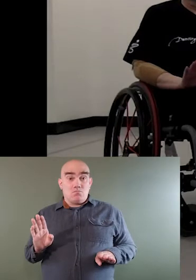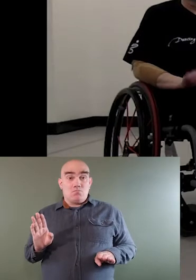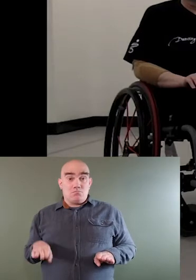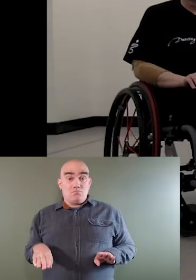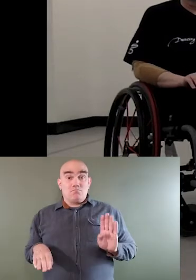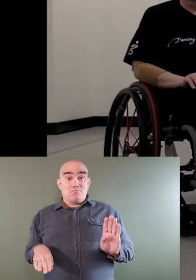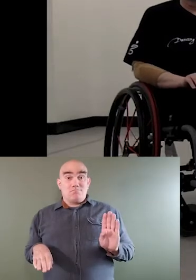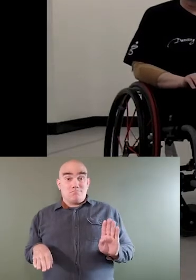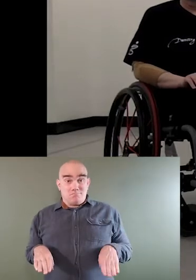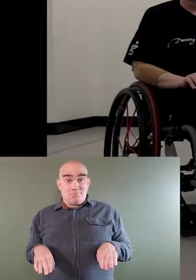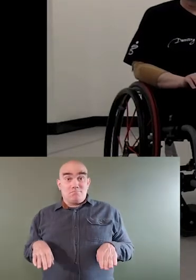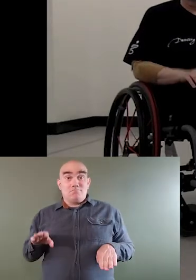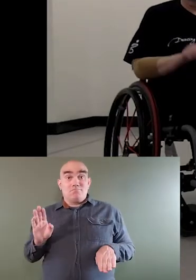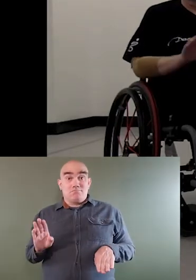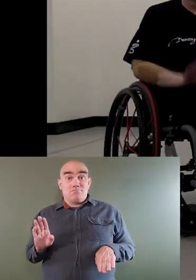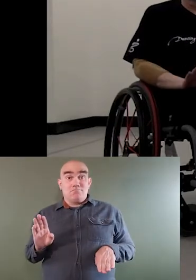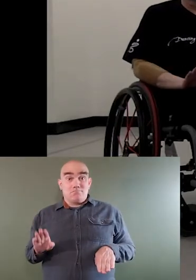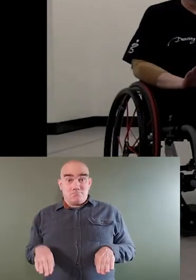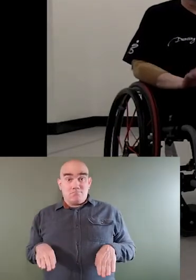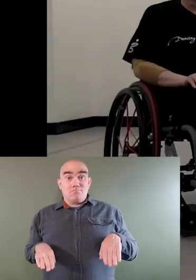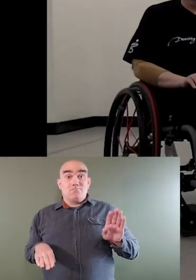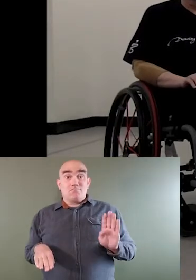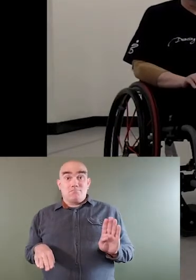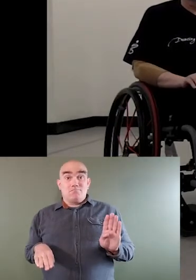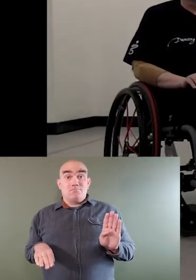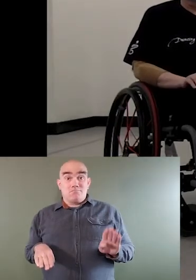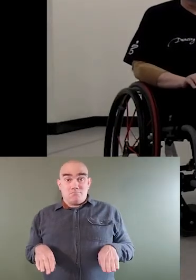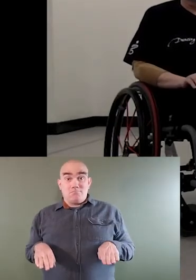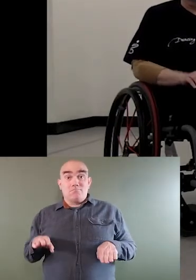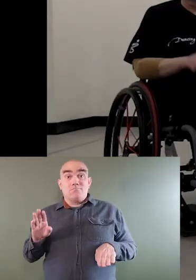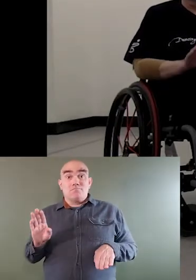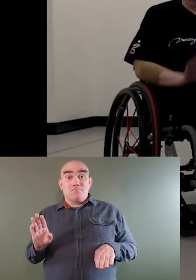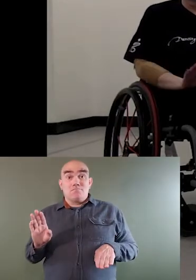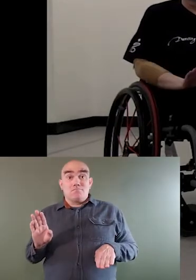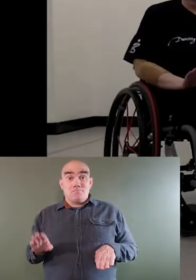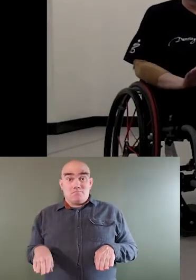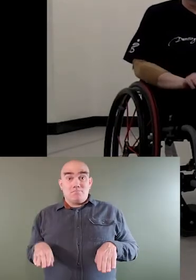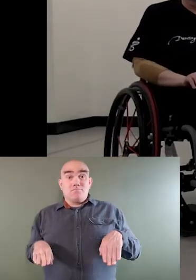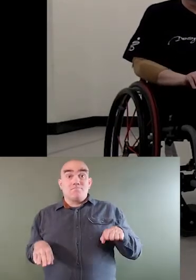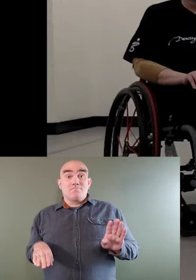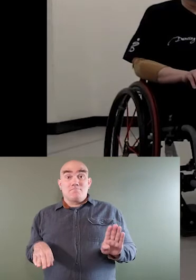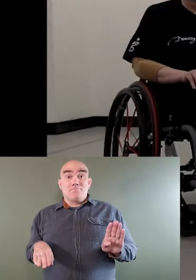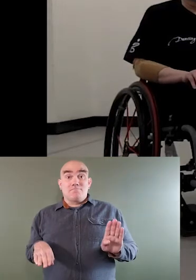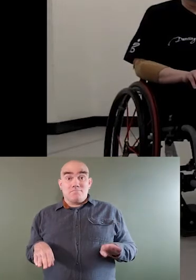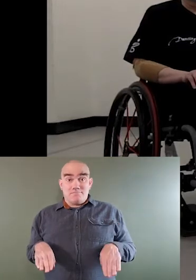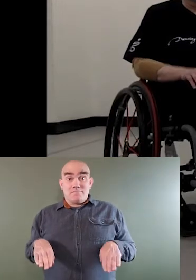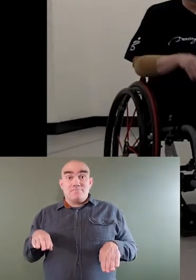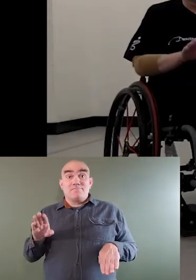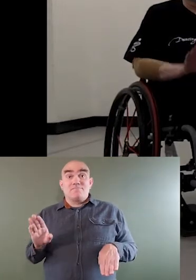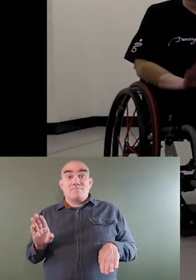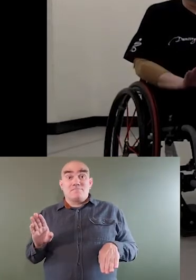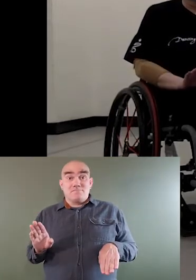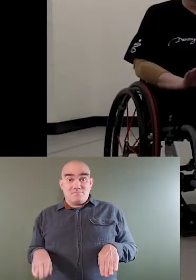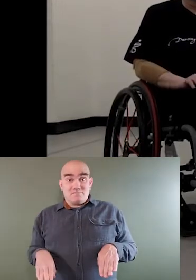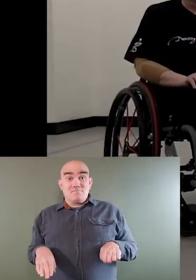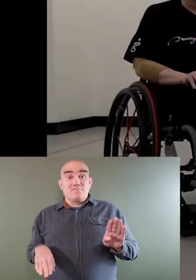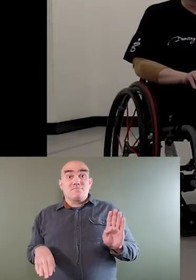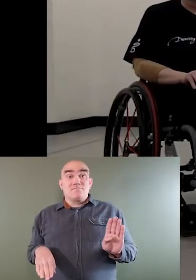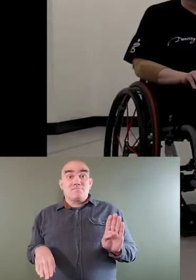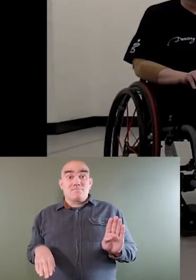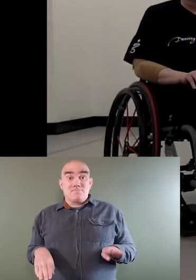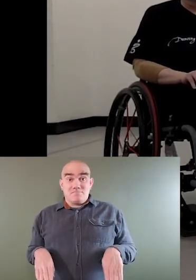times. 1, 2, 3, 4, 5, 6,